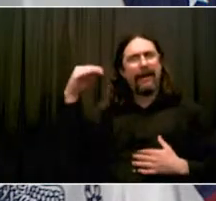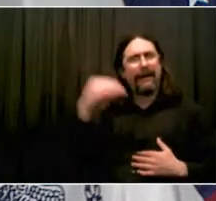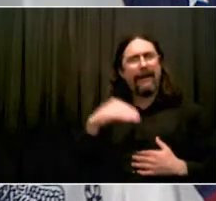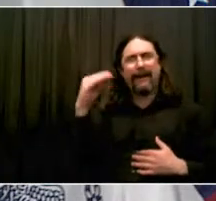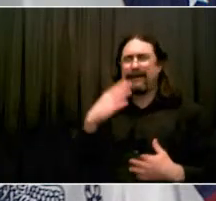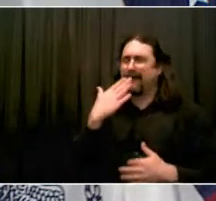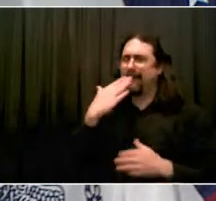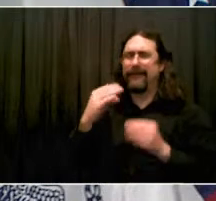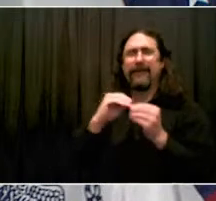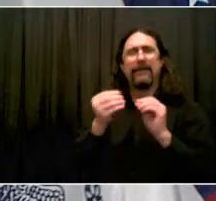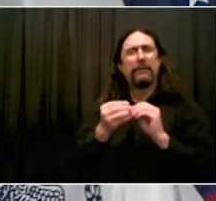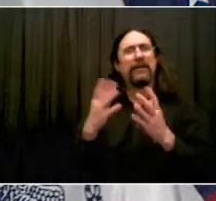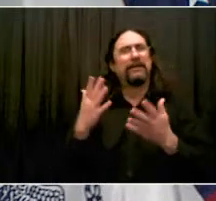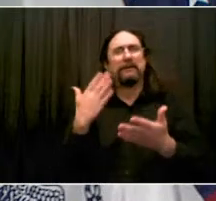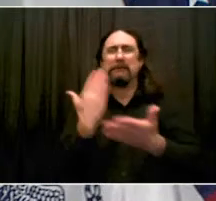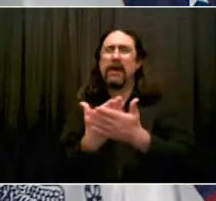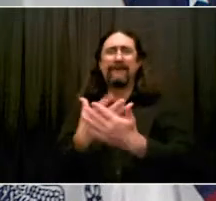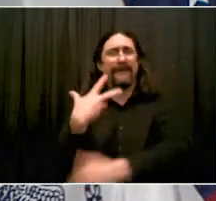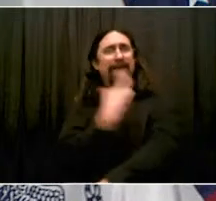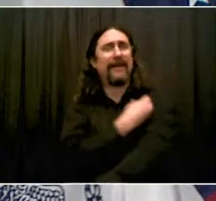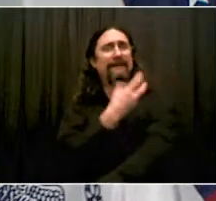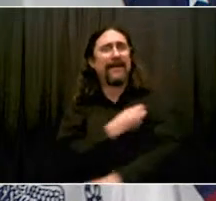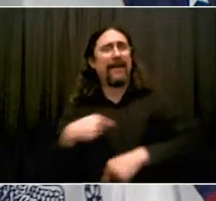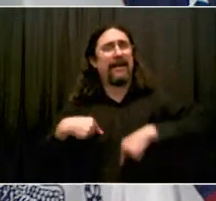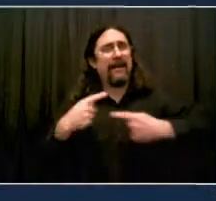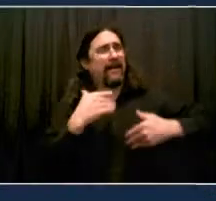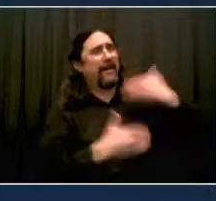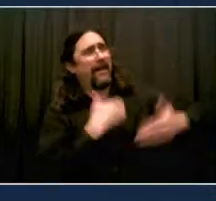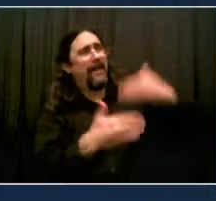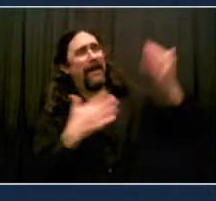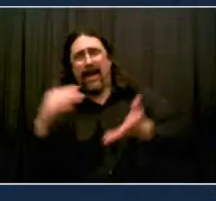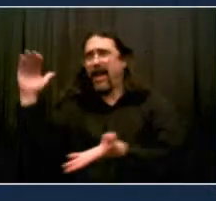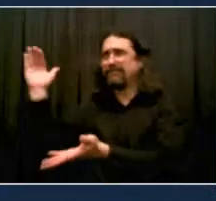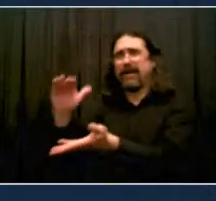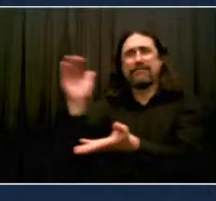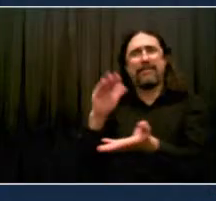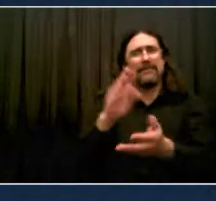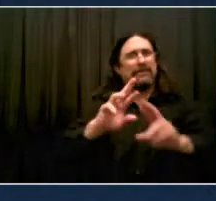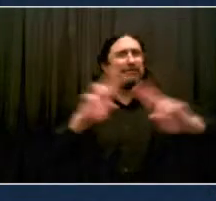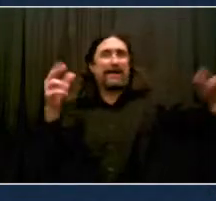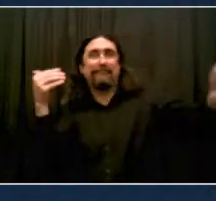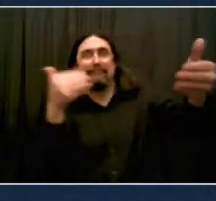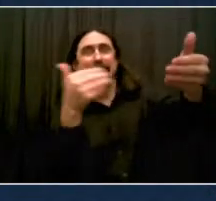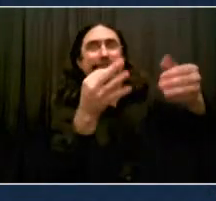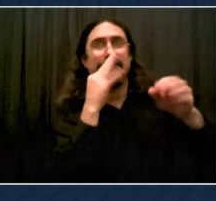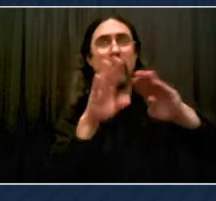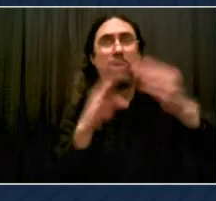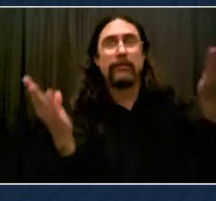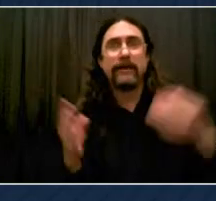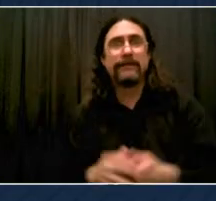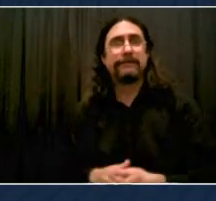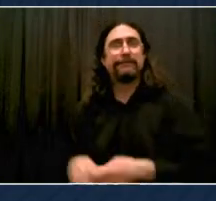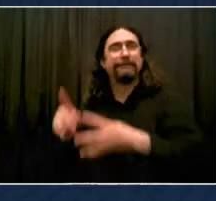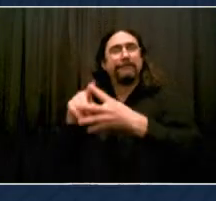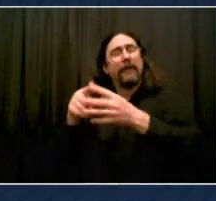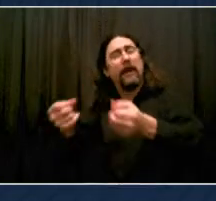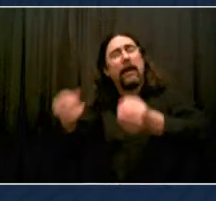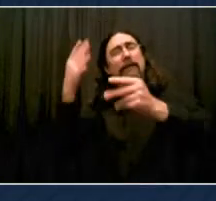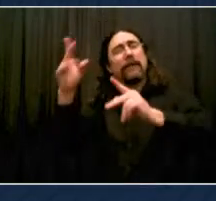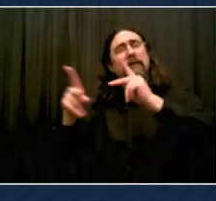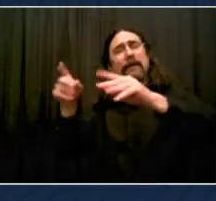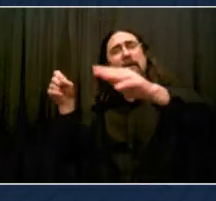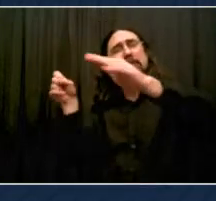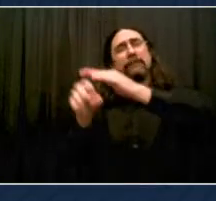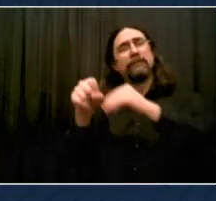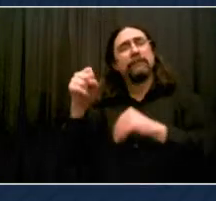for a full reopening of New York City. Indicator number one, daily number of people admitted to New York City hospitals for suspected COVID-19. Look with